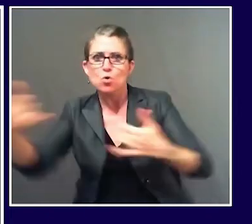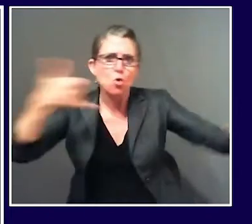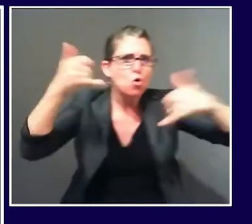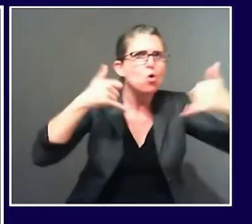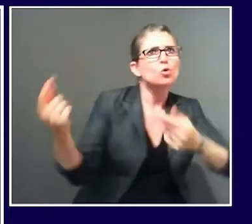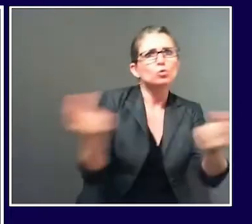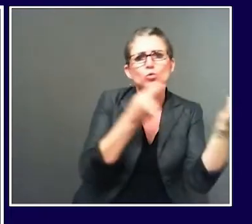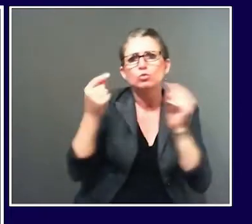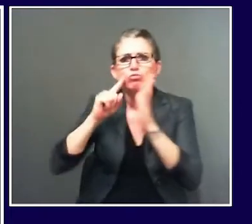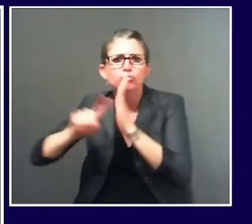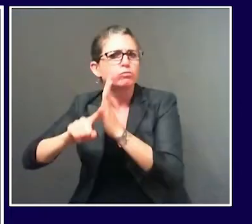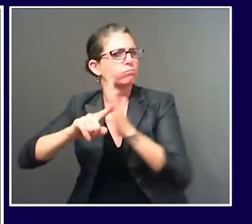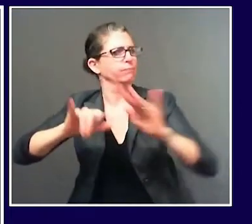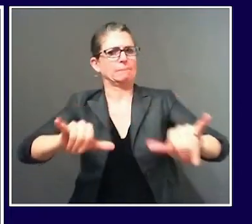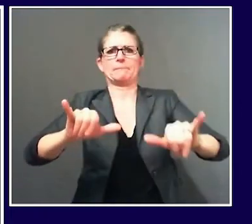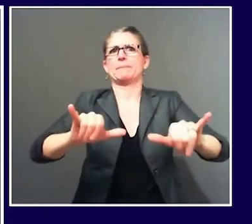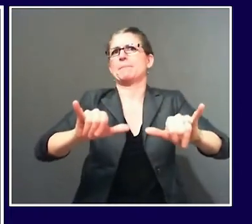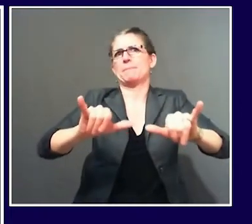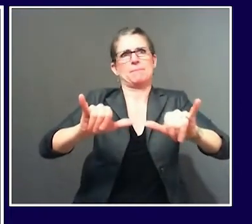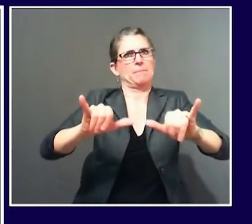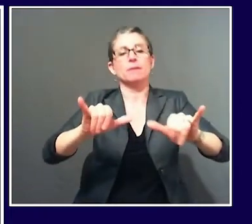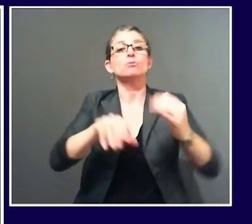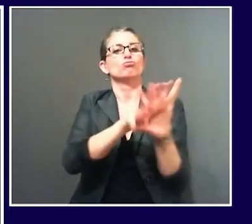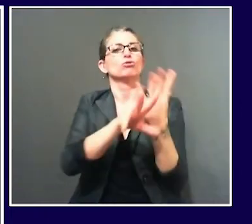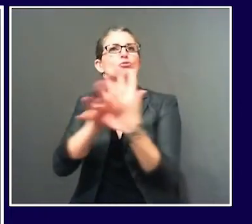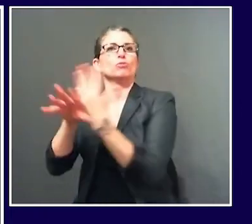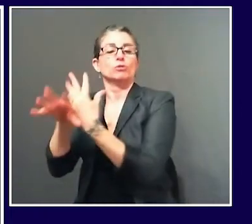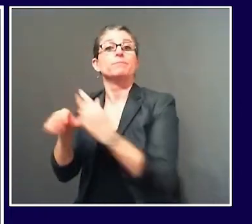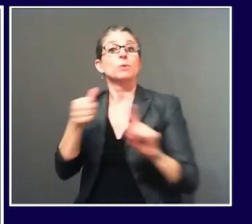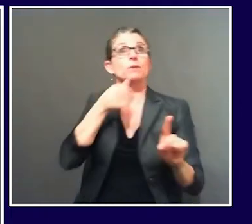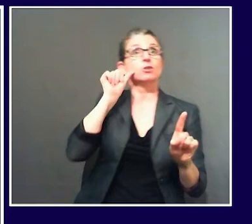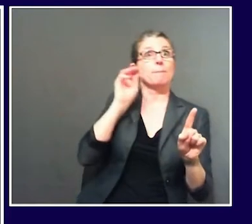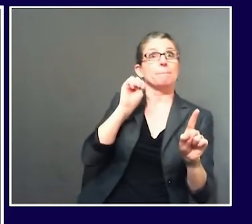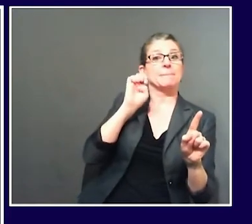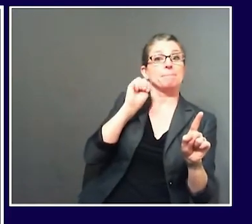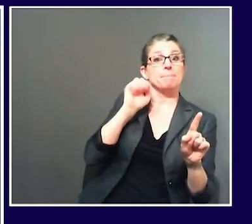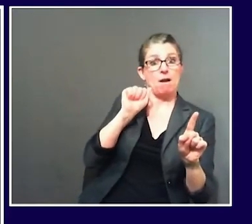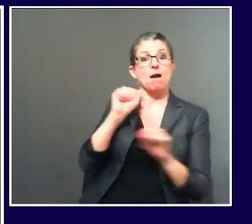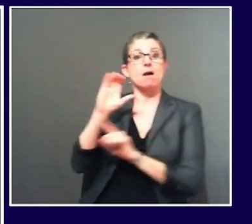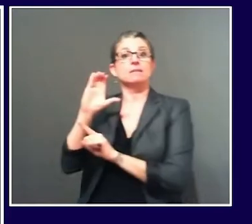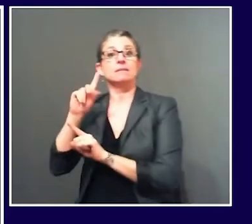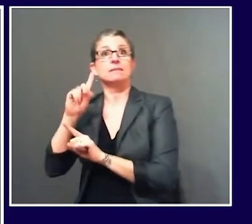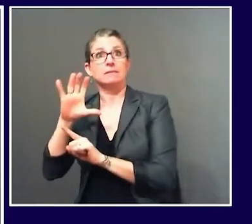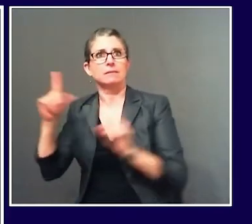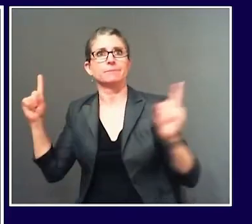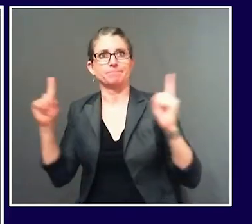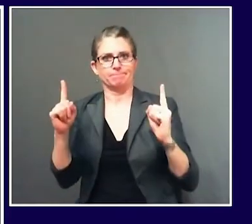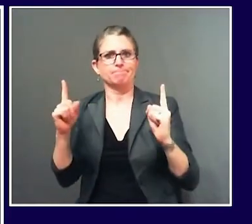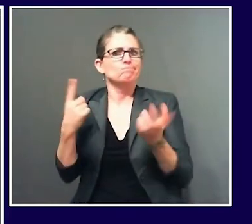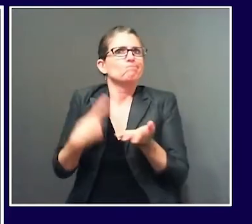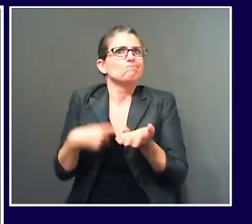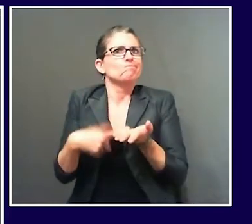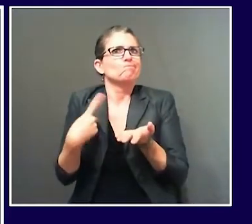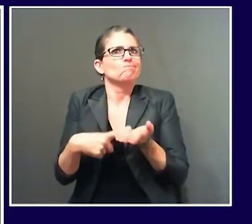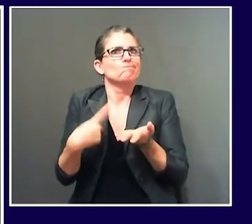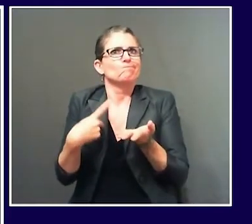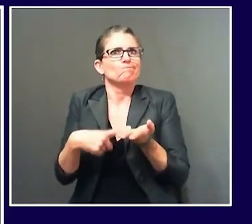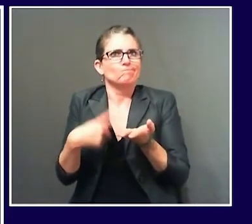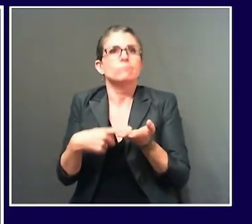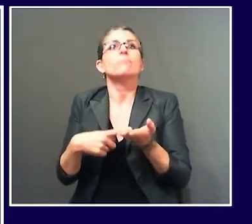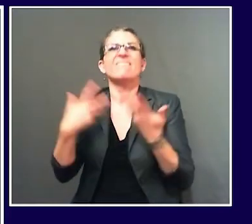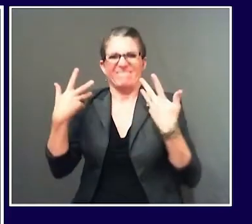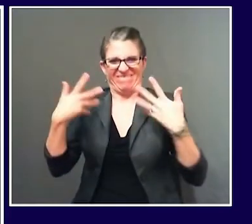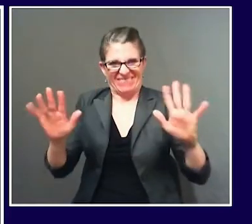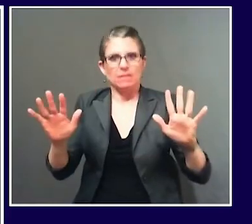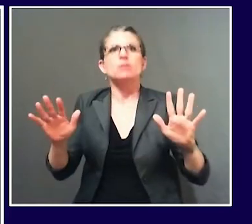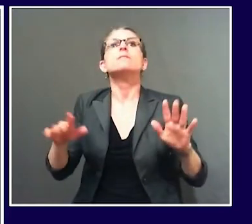Maine Emergency Management Agency and the Maine CDC, 100 requests for assistance were fulfilled. So the